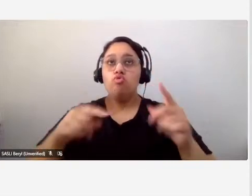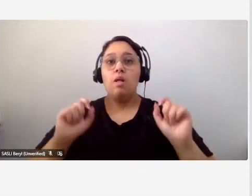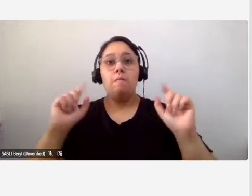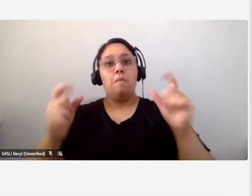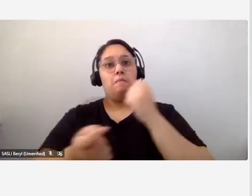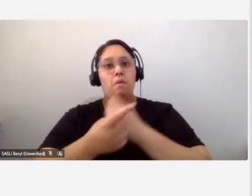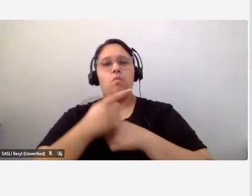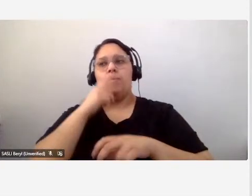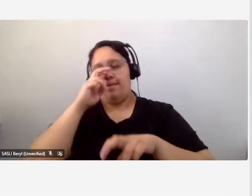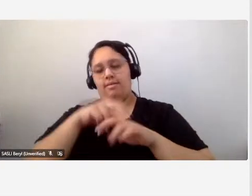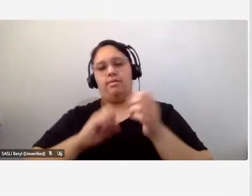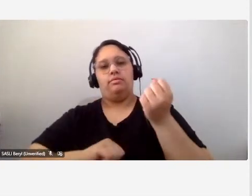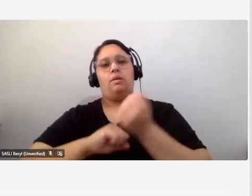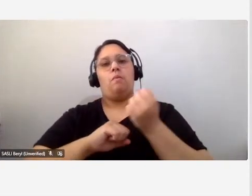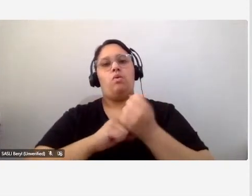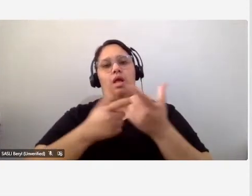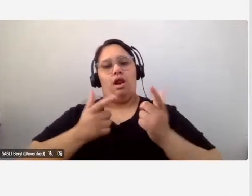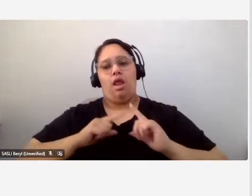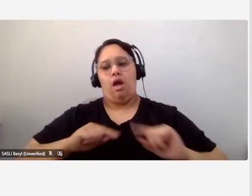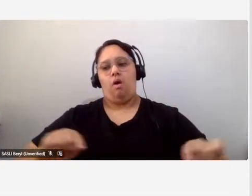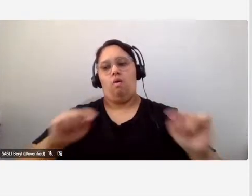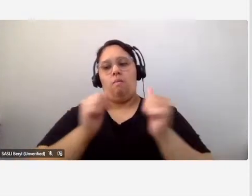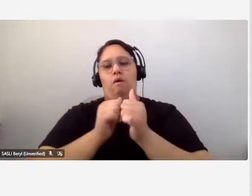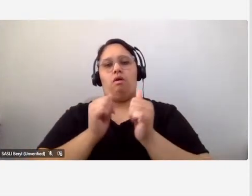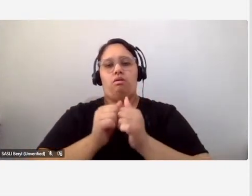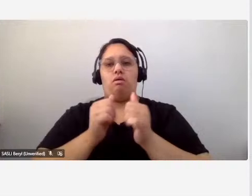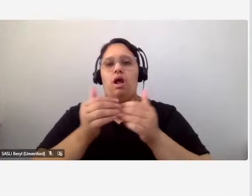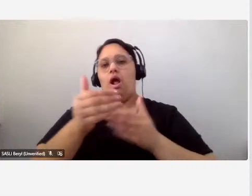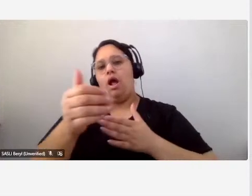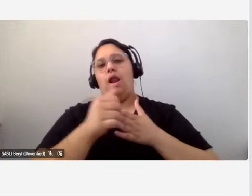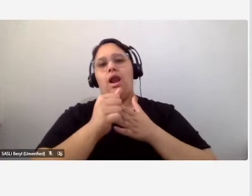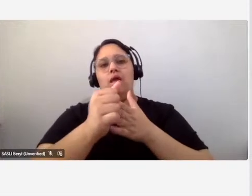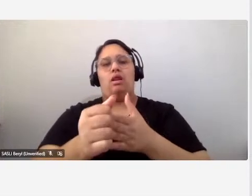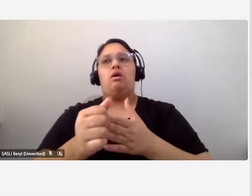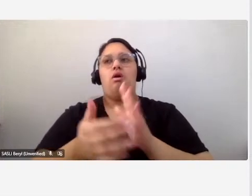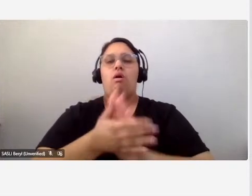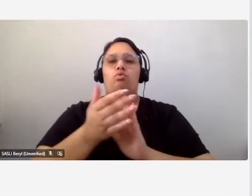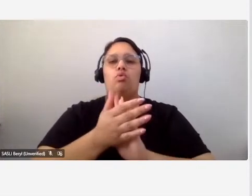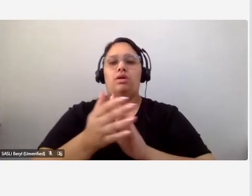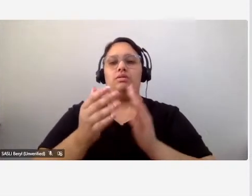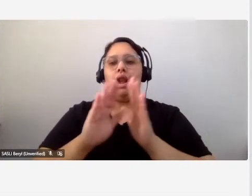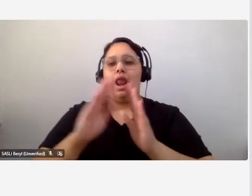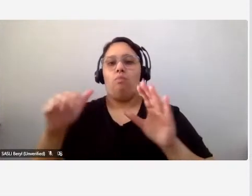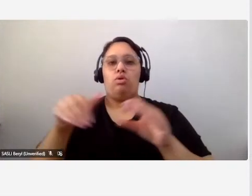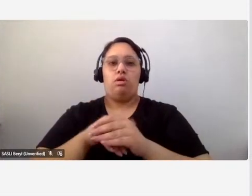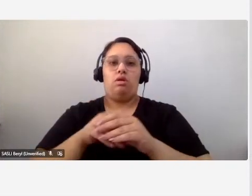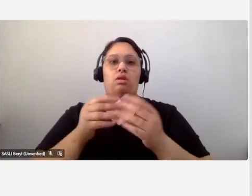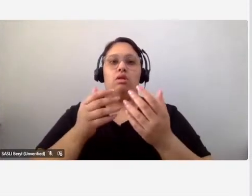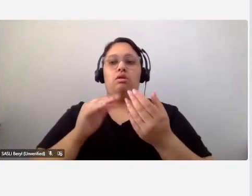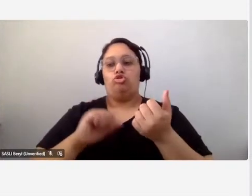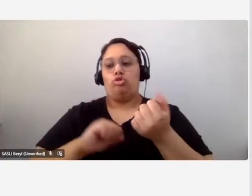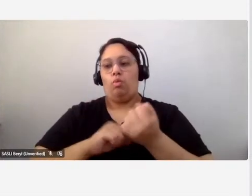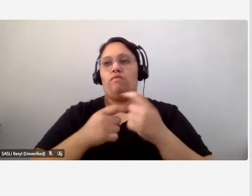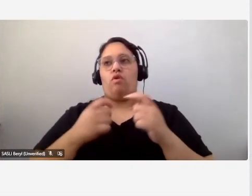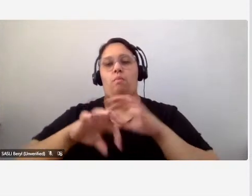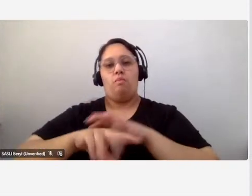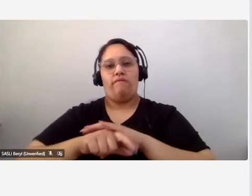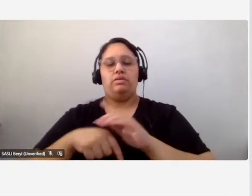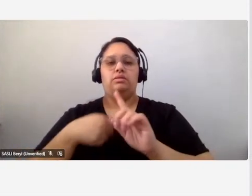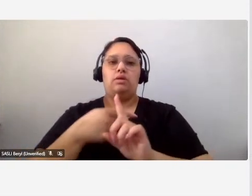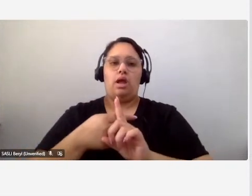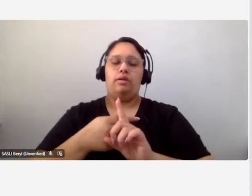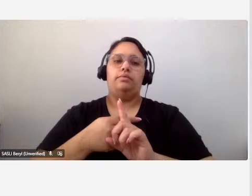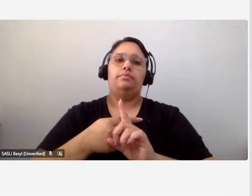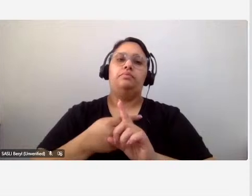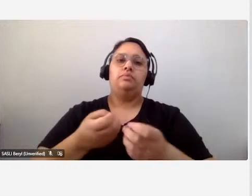and enable these partners who are the forefront of running the libraries in the ground with the support from the province.